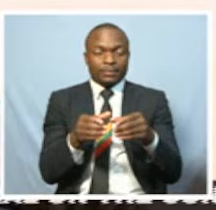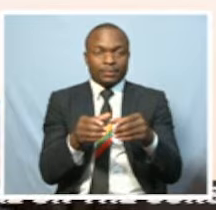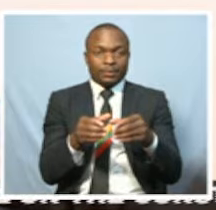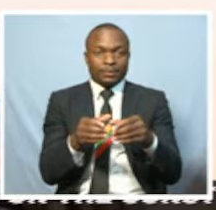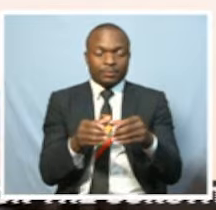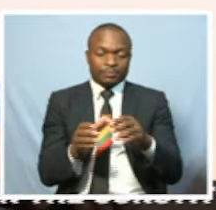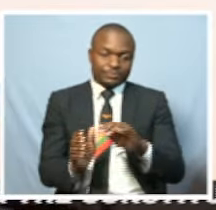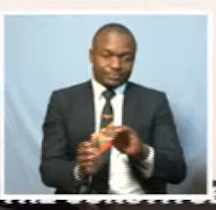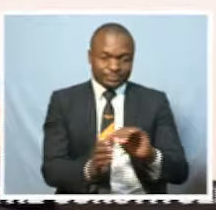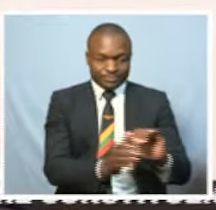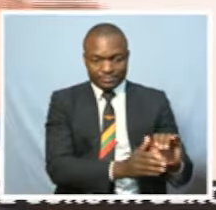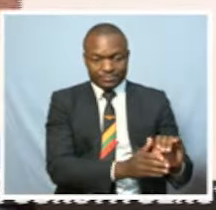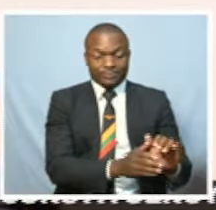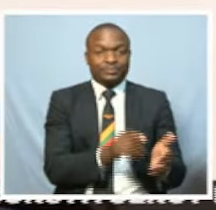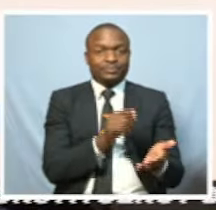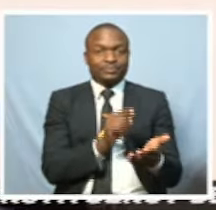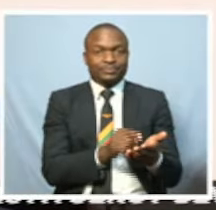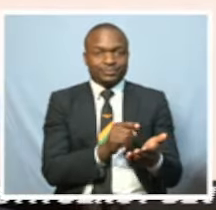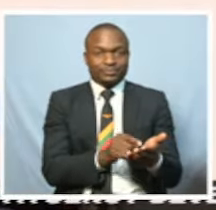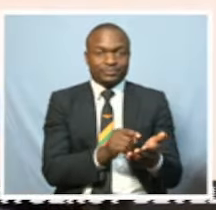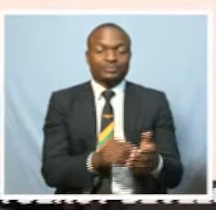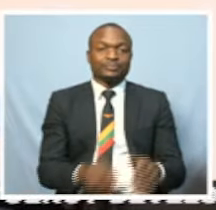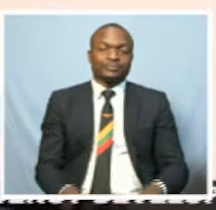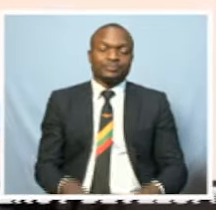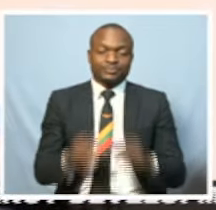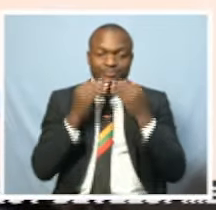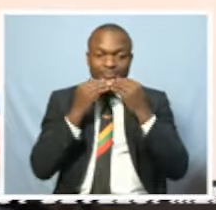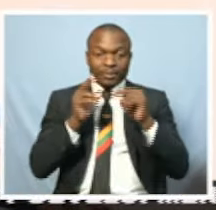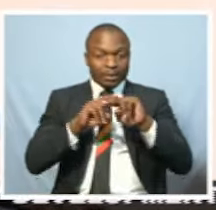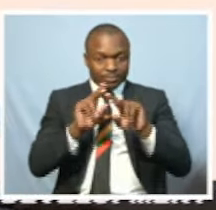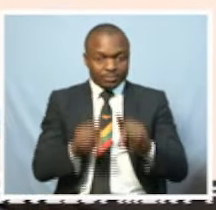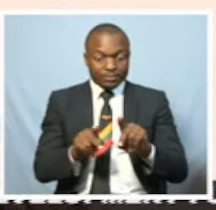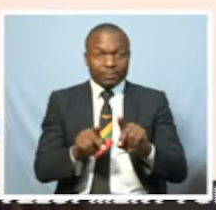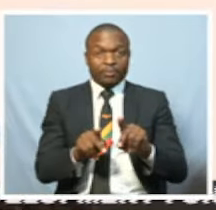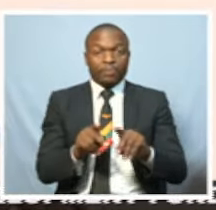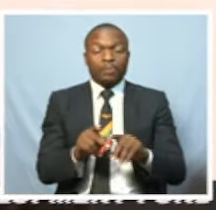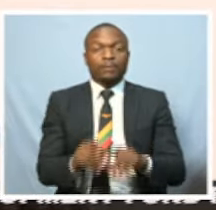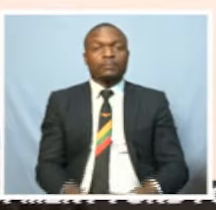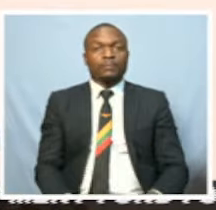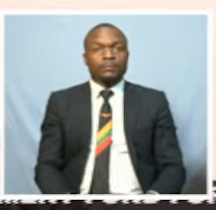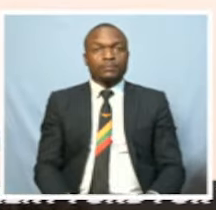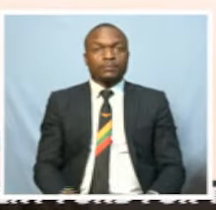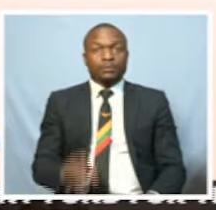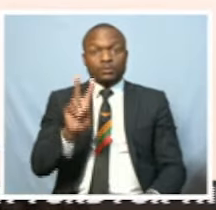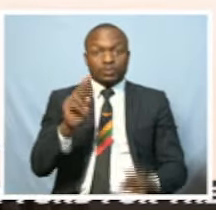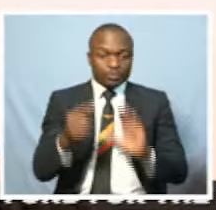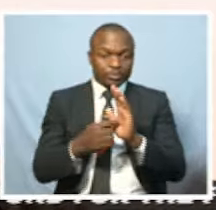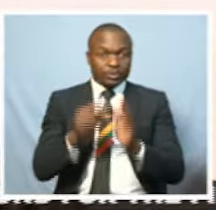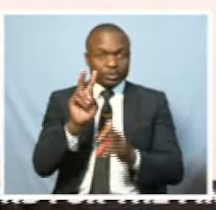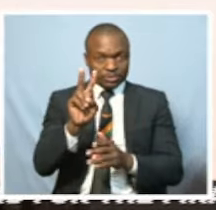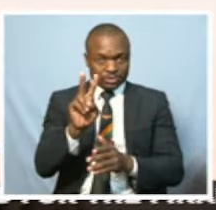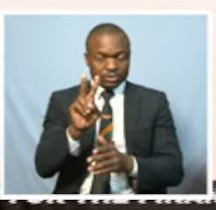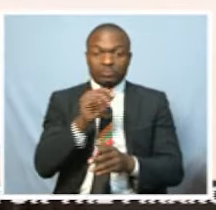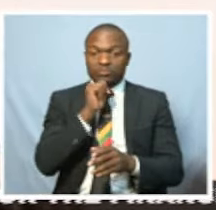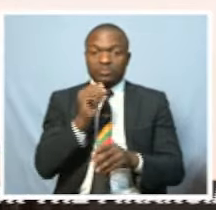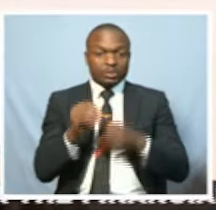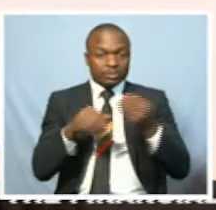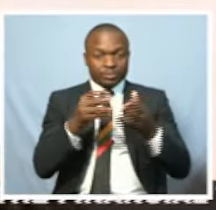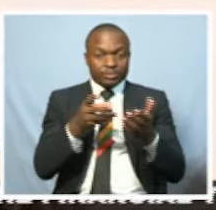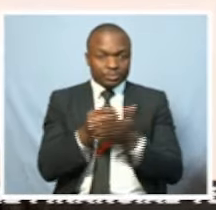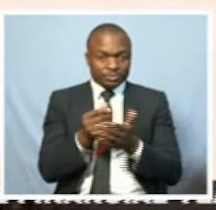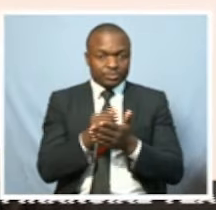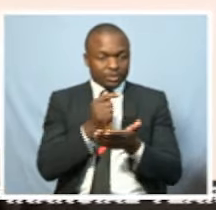the next one. This one is execution. Thank you, Chair. The next one, Chair, is the 2.2, which is unspent funds